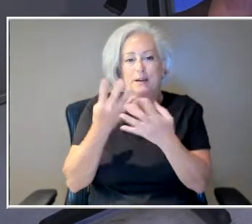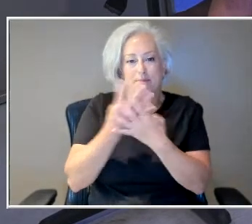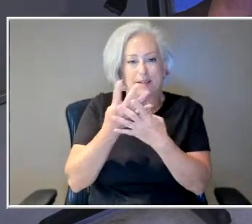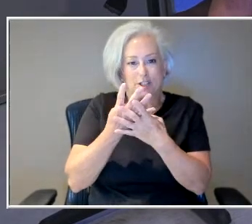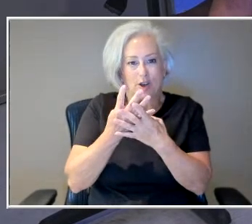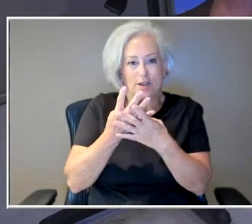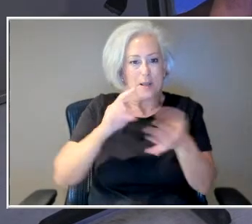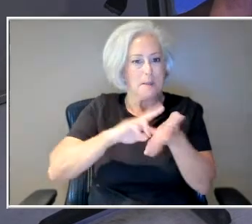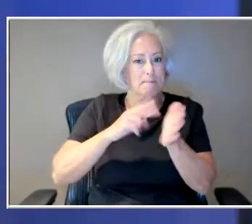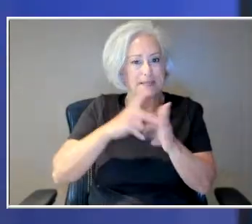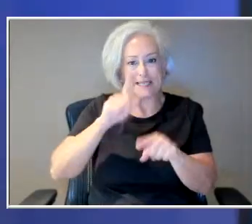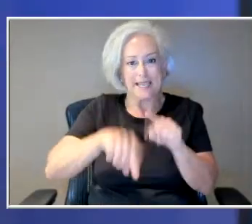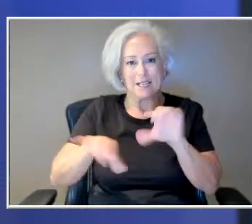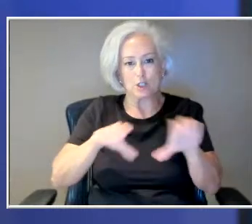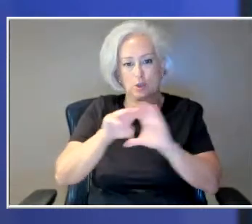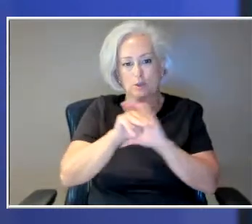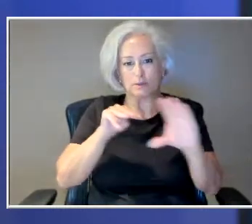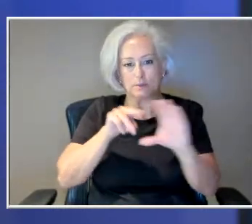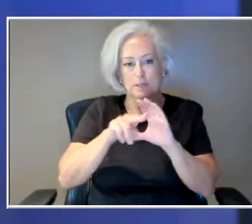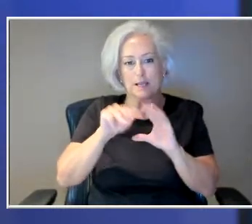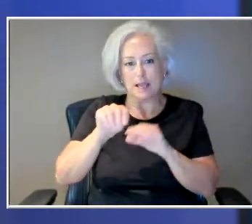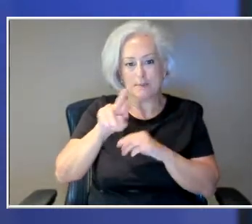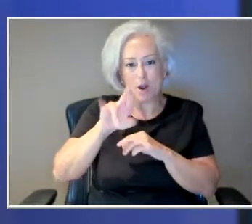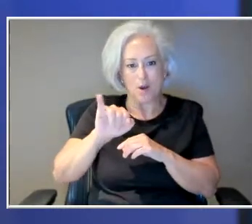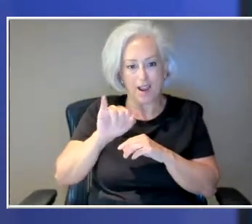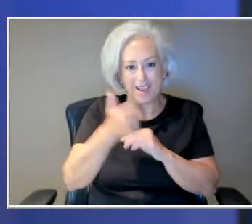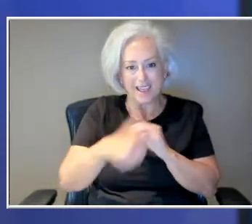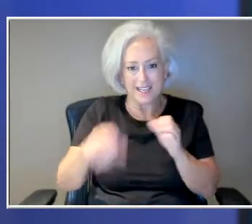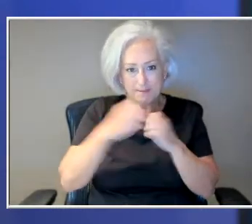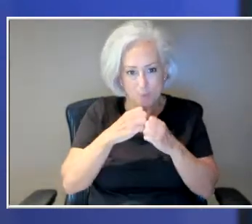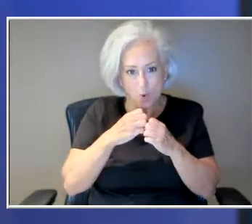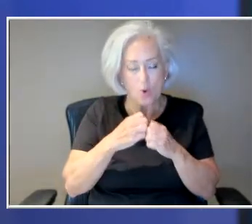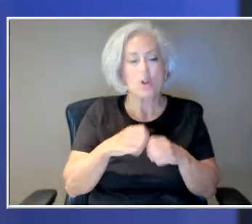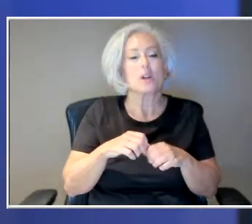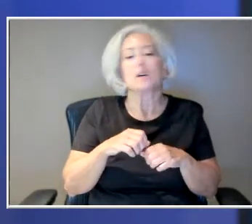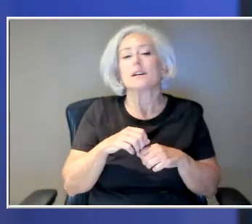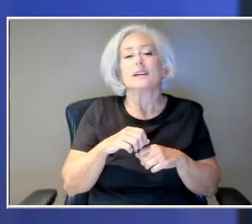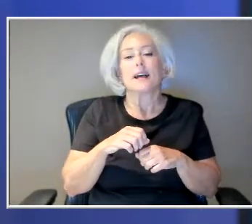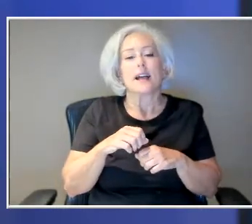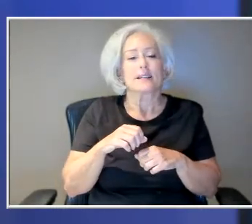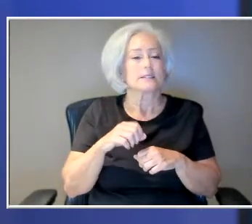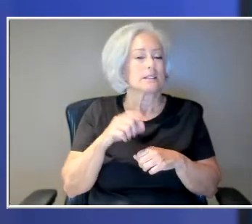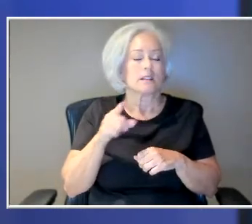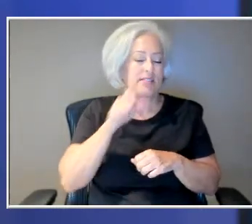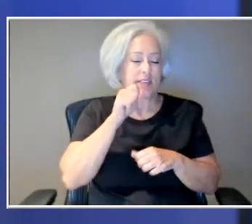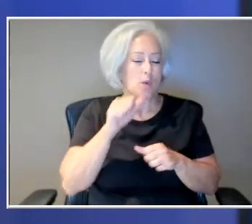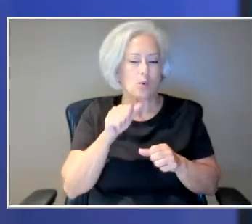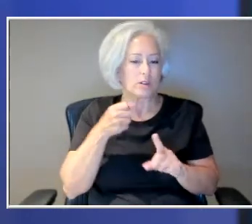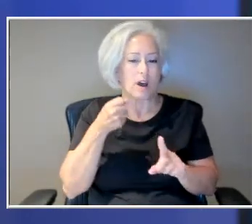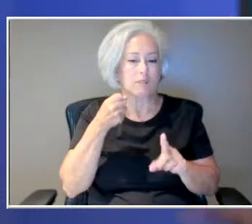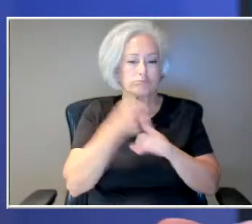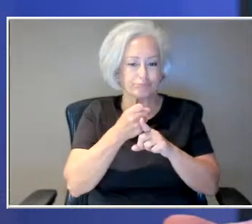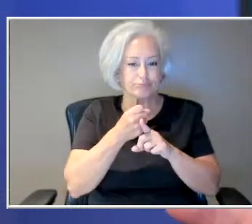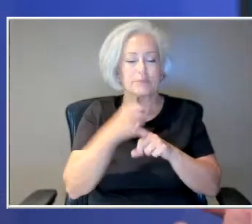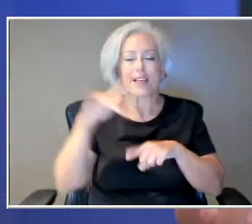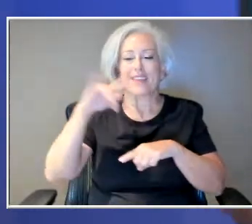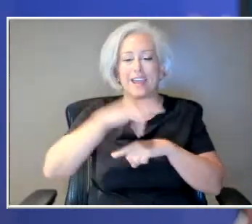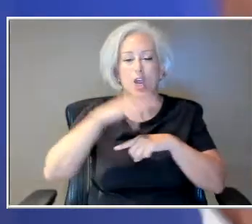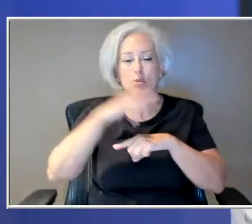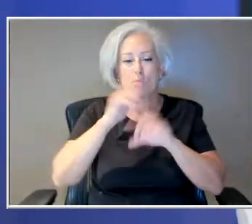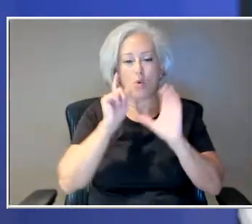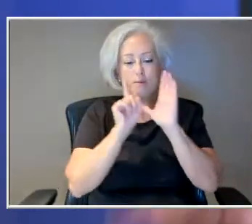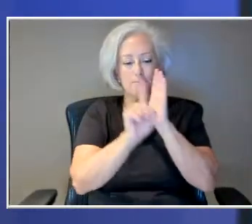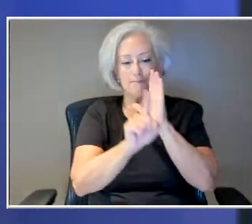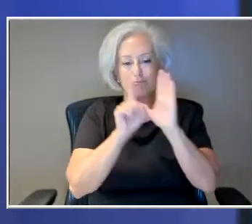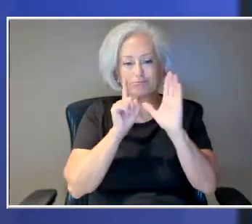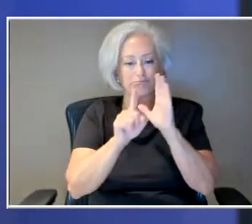Right. The metals that we use for these things are not enough to have any impact on the metal detector at the airport. And importantly, all of the devices that we implant in